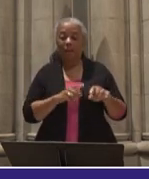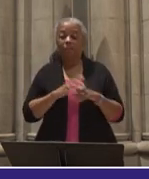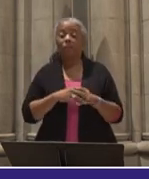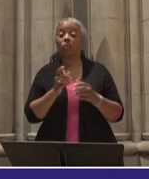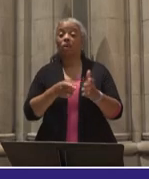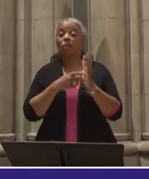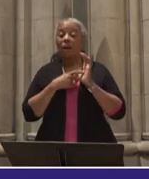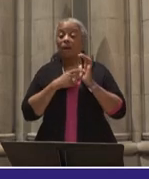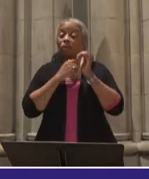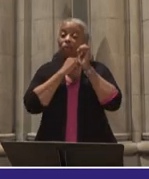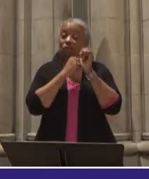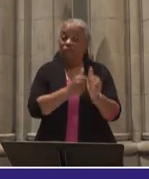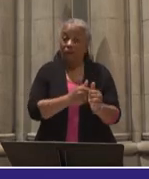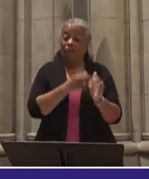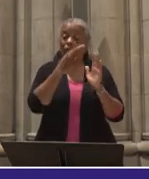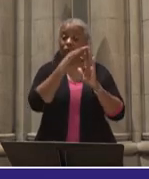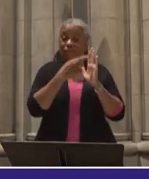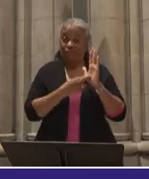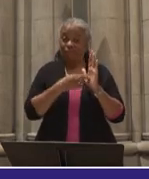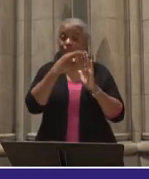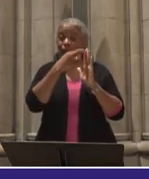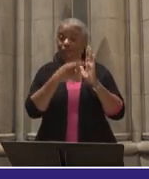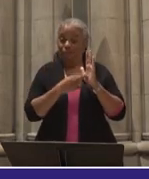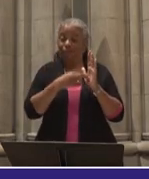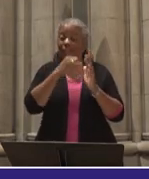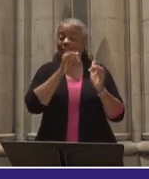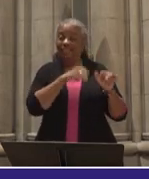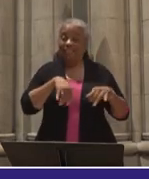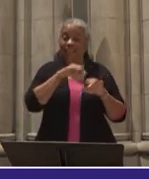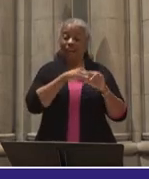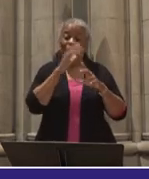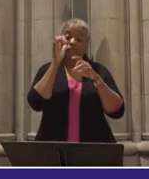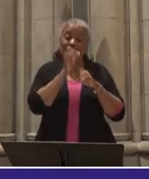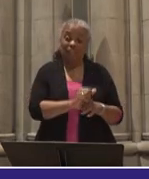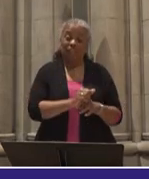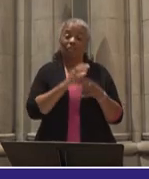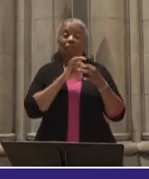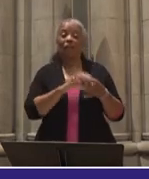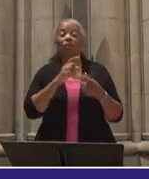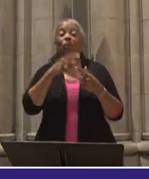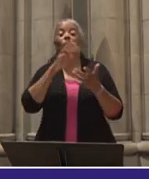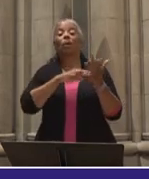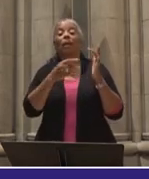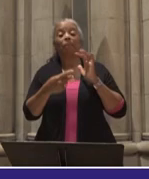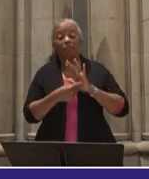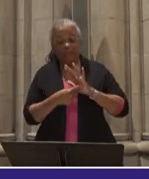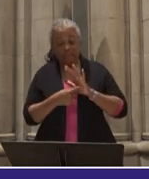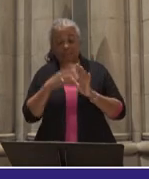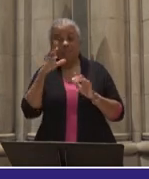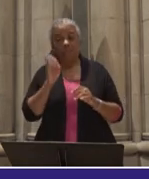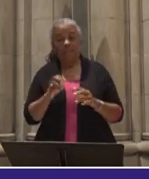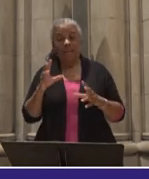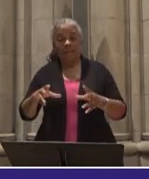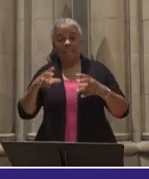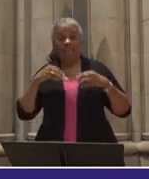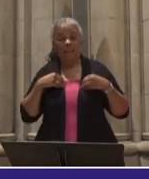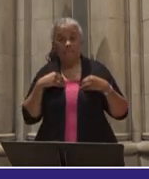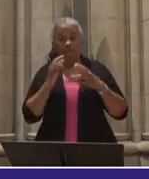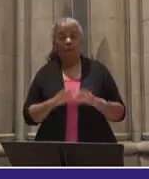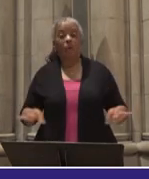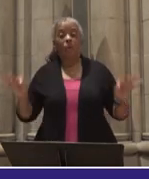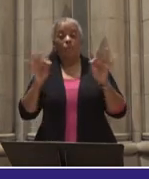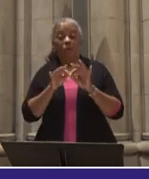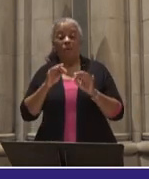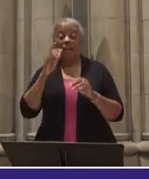to follow certain rules, standards, and traditions regarding what it means to be acceptable and worthy